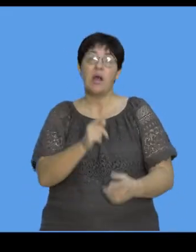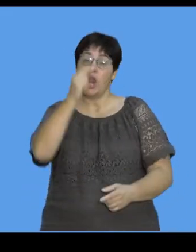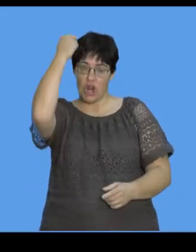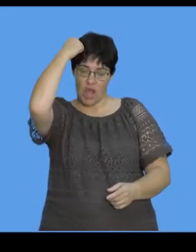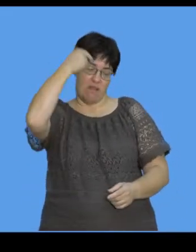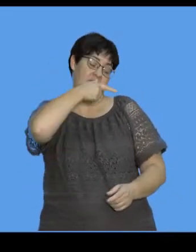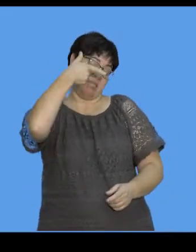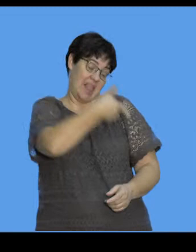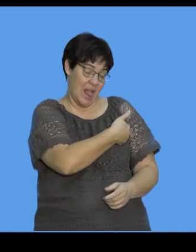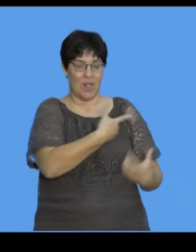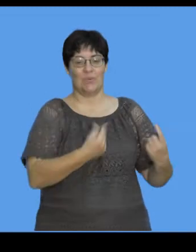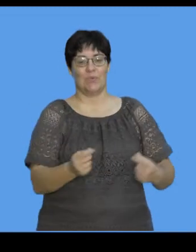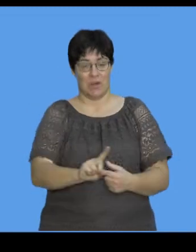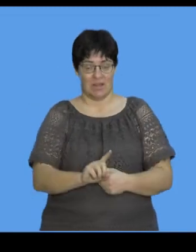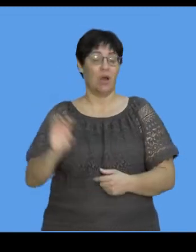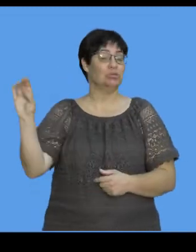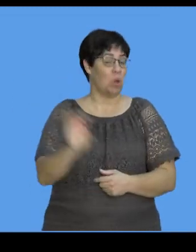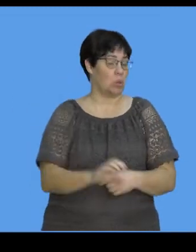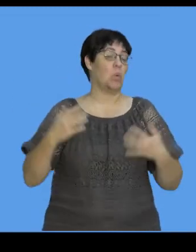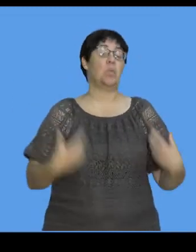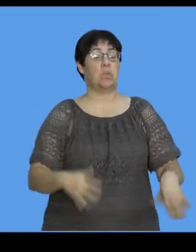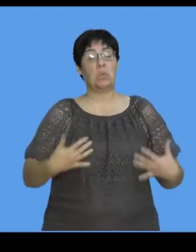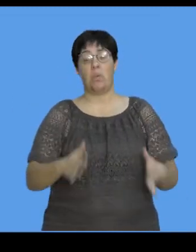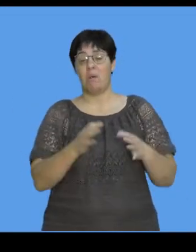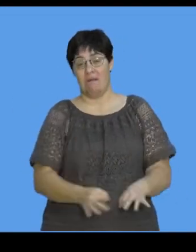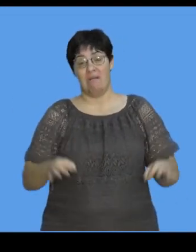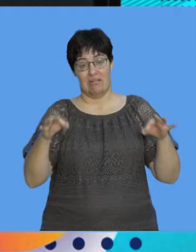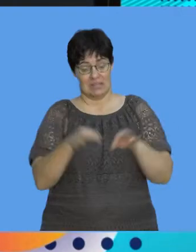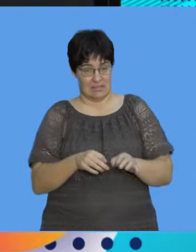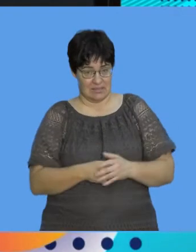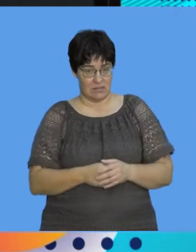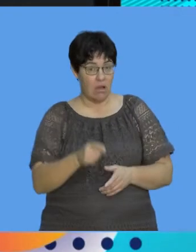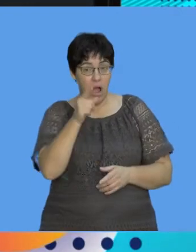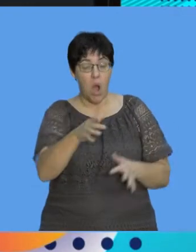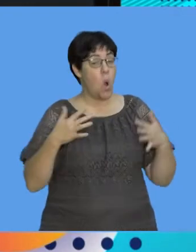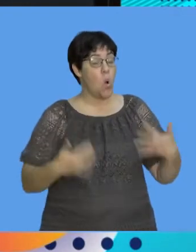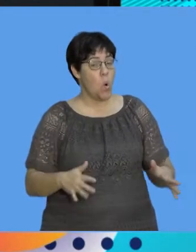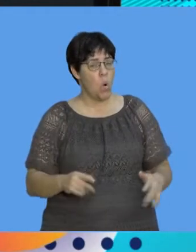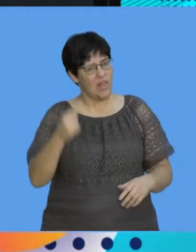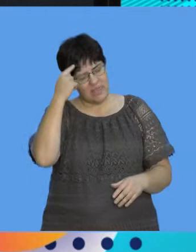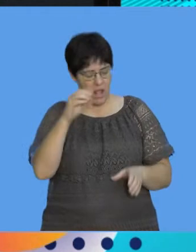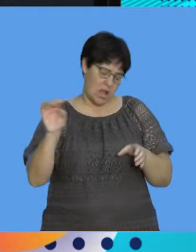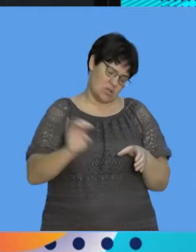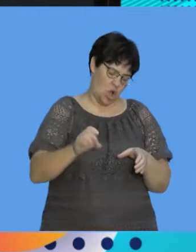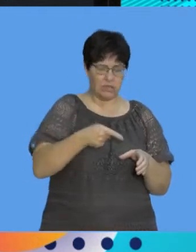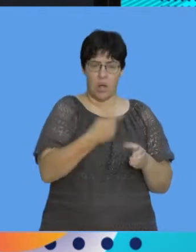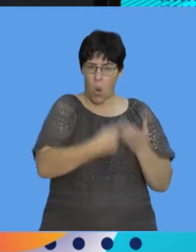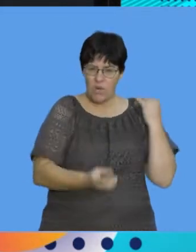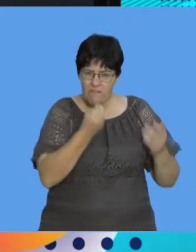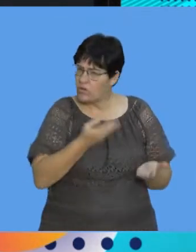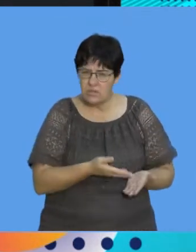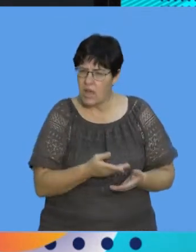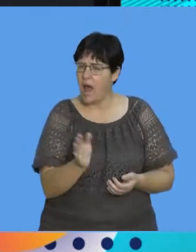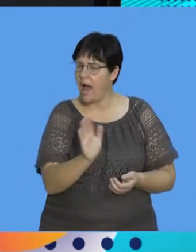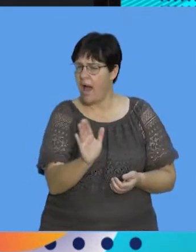nerves telling them what to do. So salt is really important in your diet. But you guys will be amazed. You think that salt is just put on